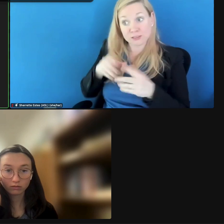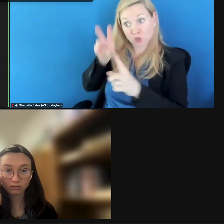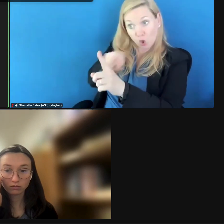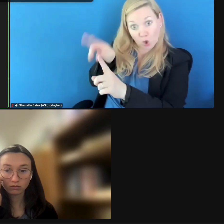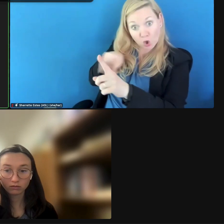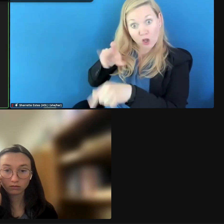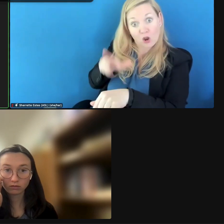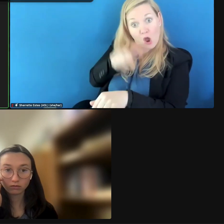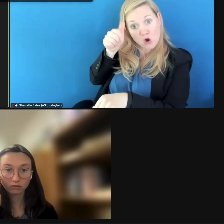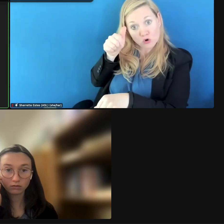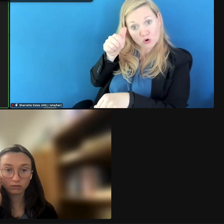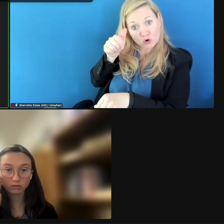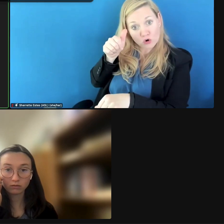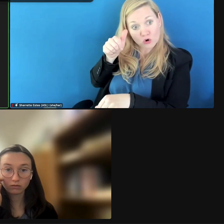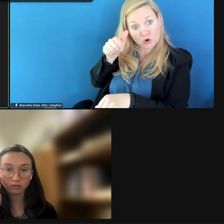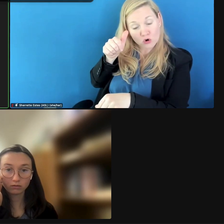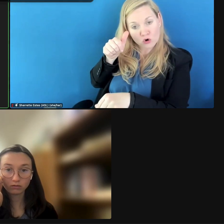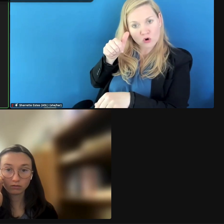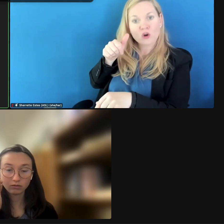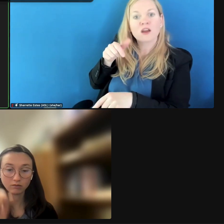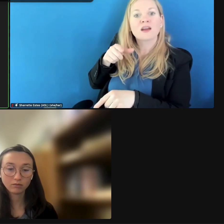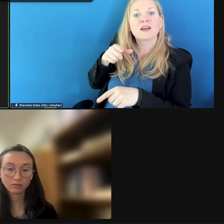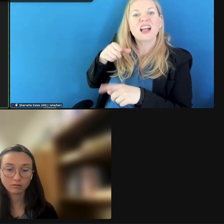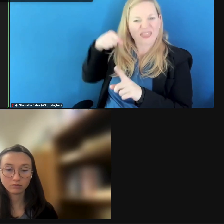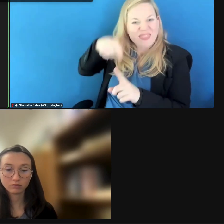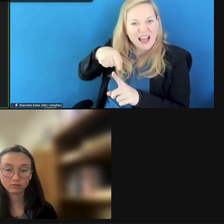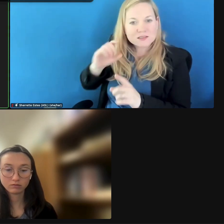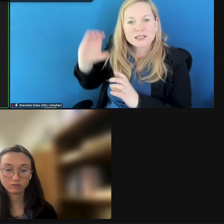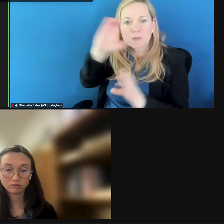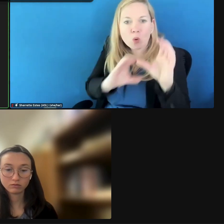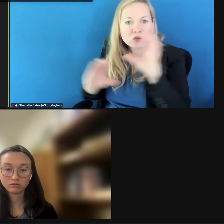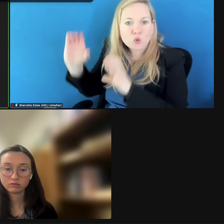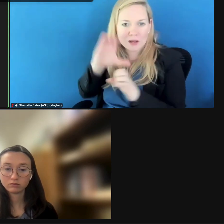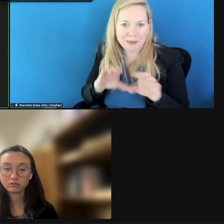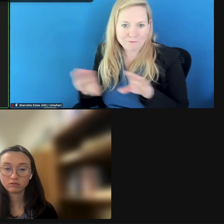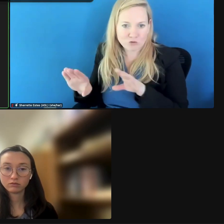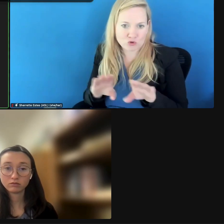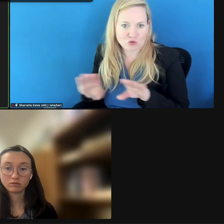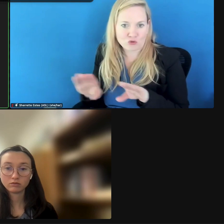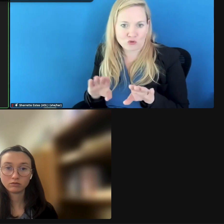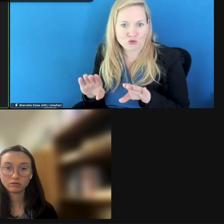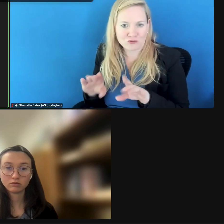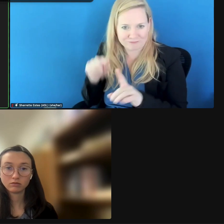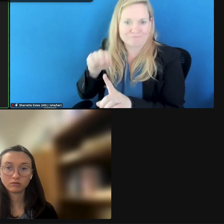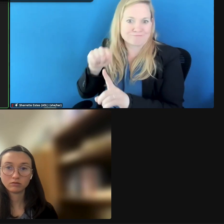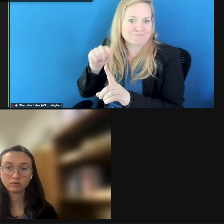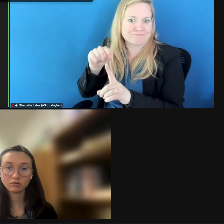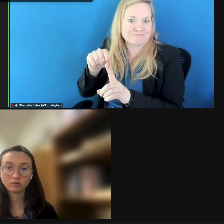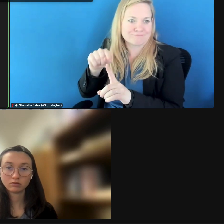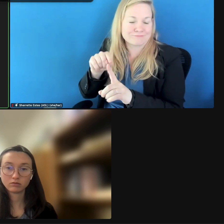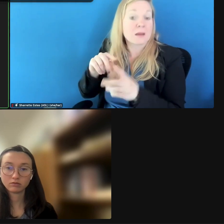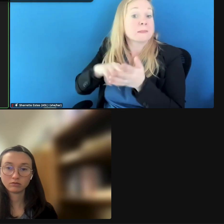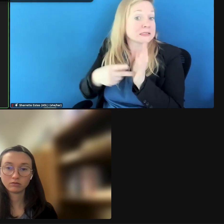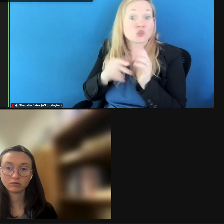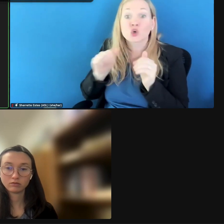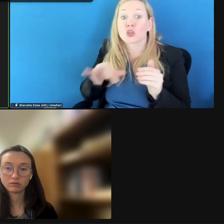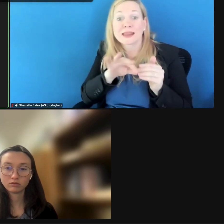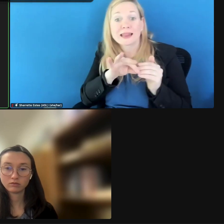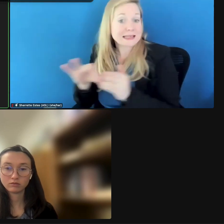this is an exploratory behavior that could lead